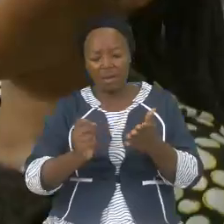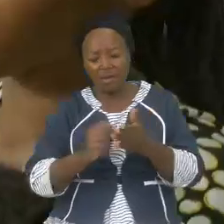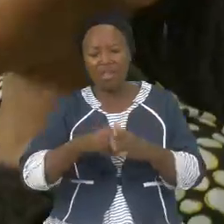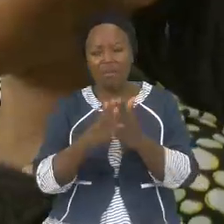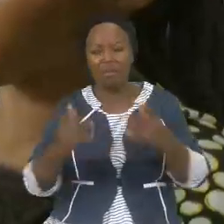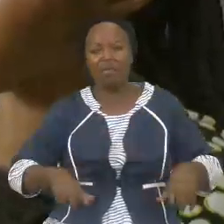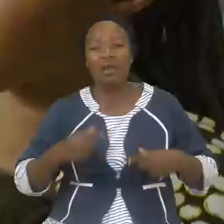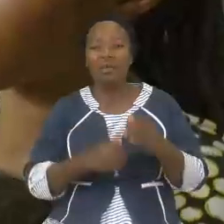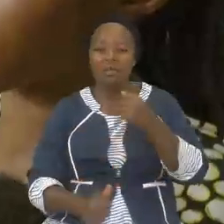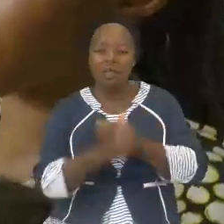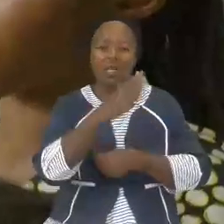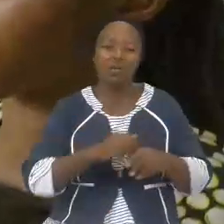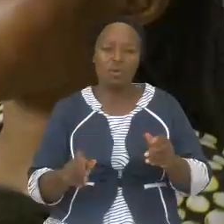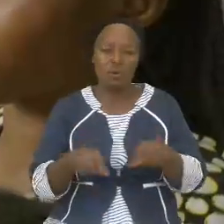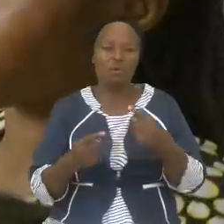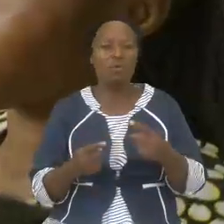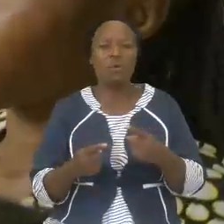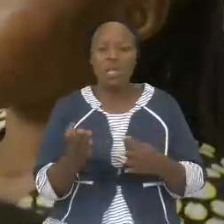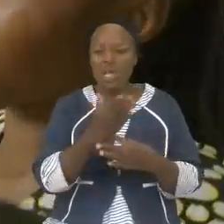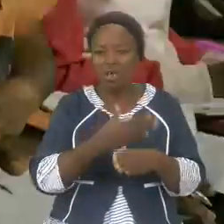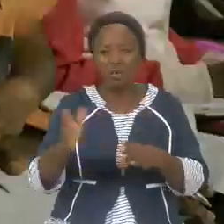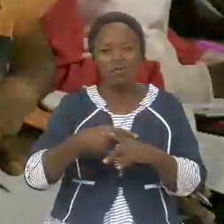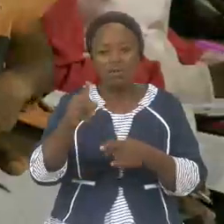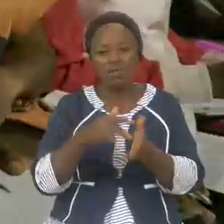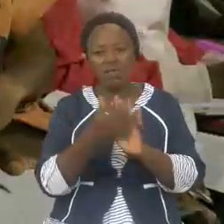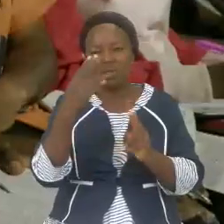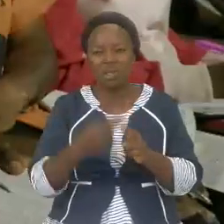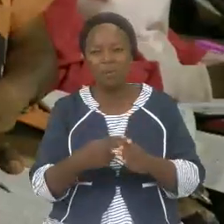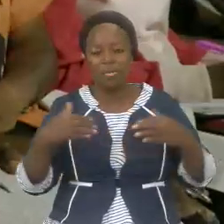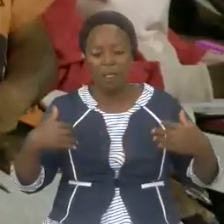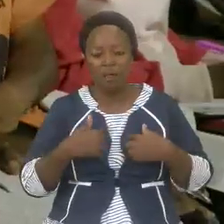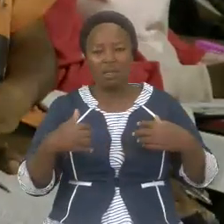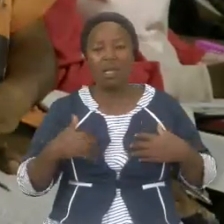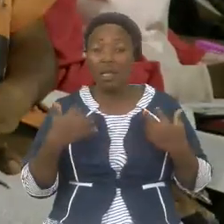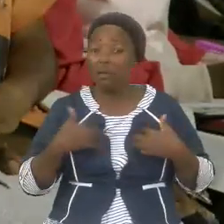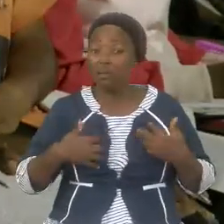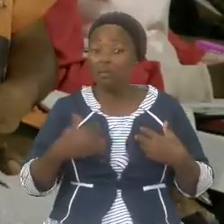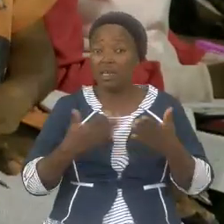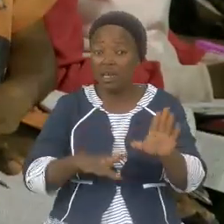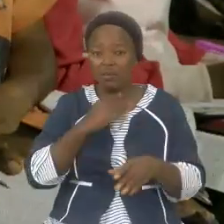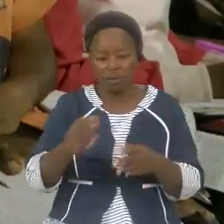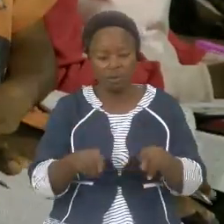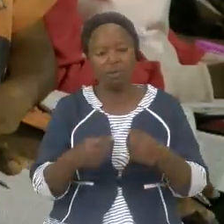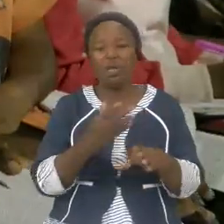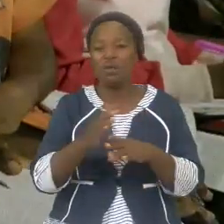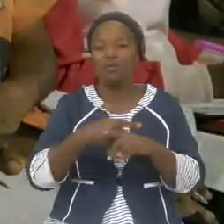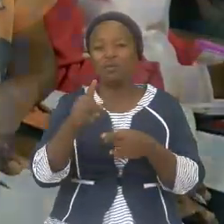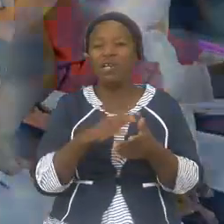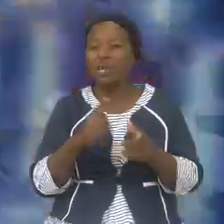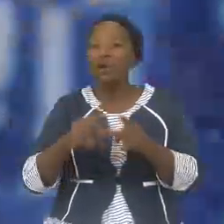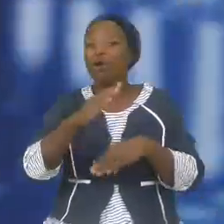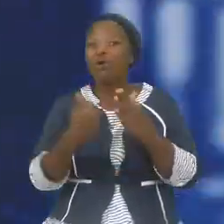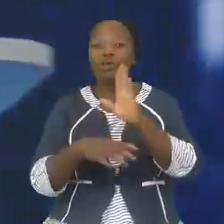you. Premature death will pass over you. And the trouble of the age, the trouble of our